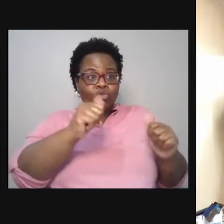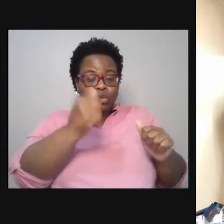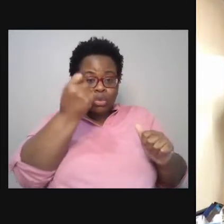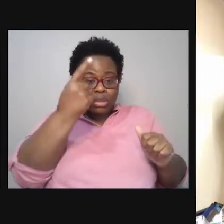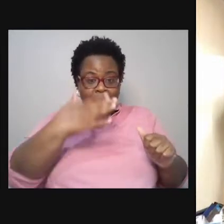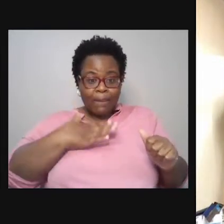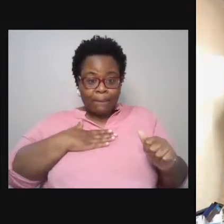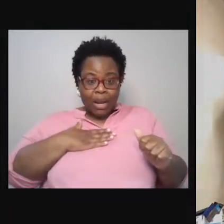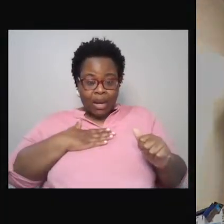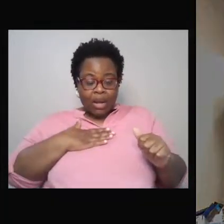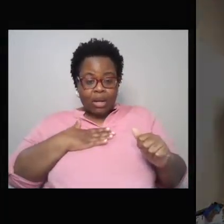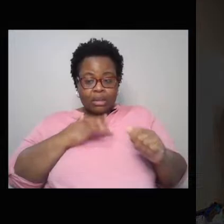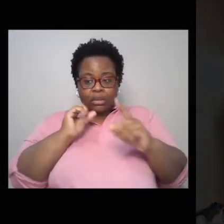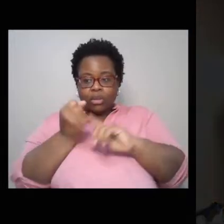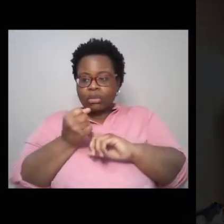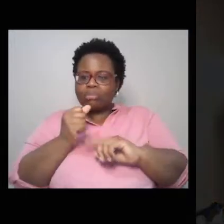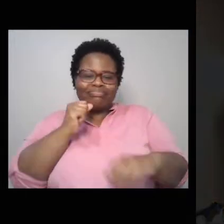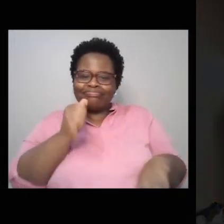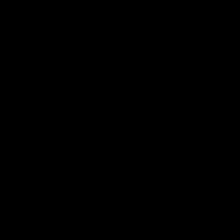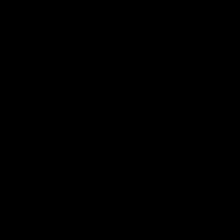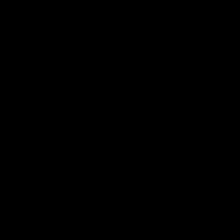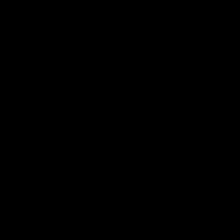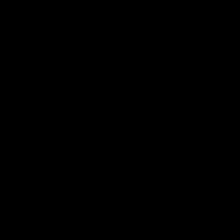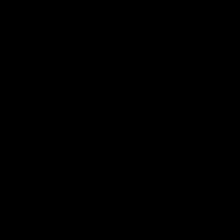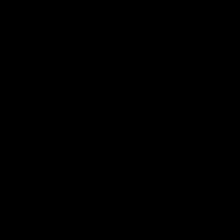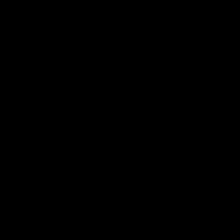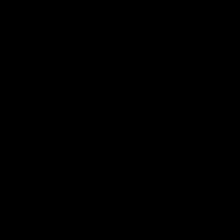tried to understand that perspective.